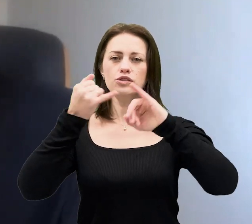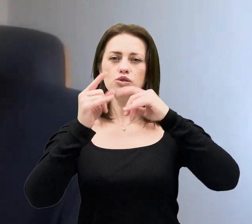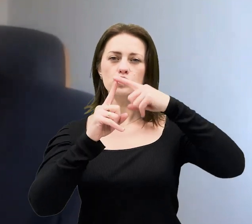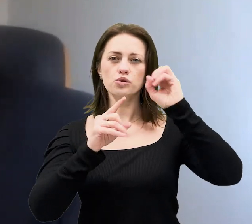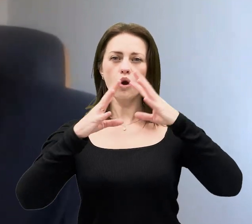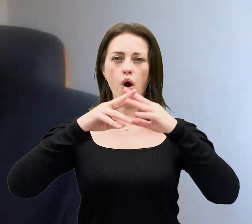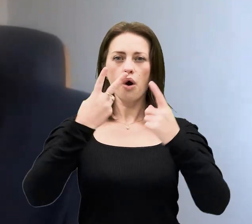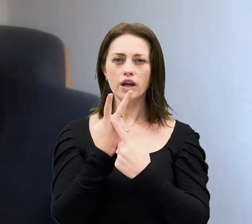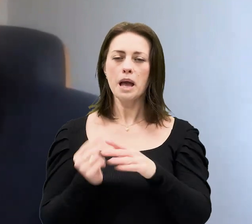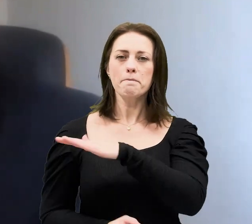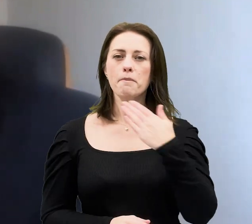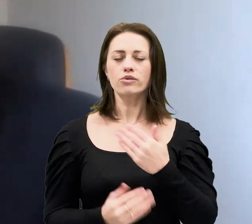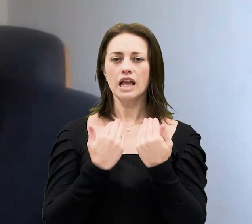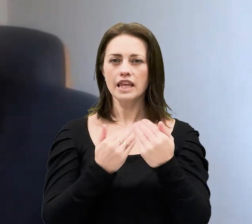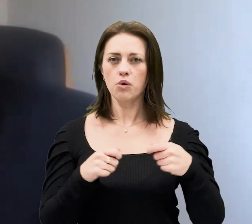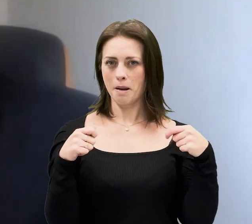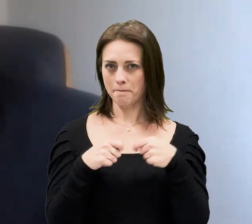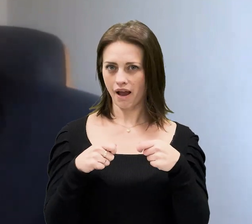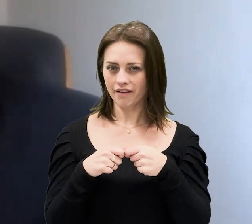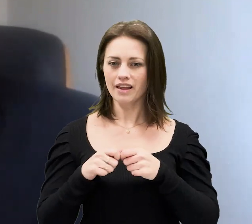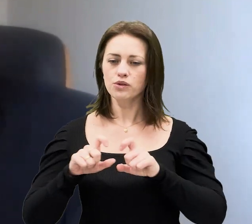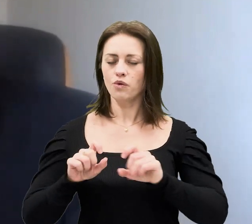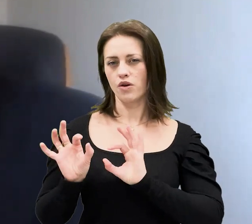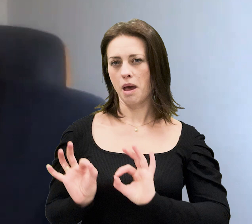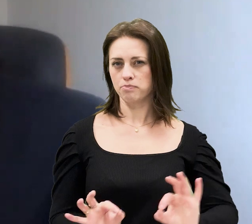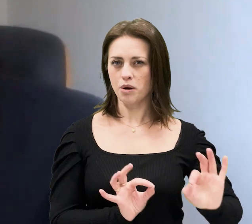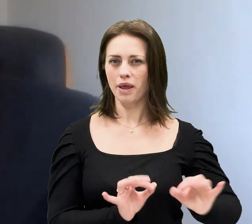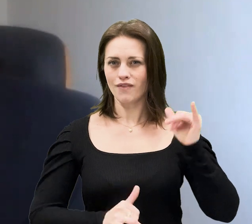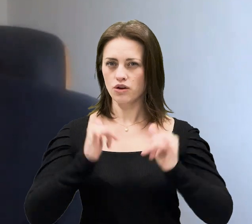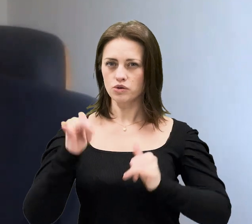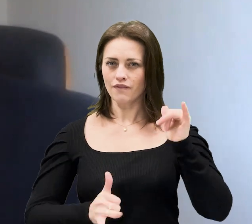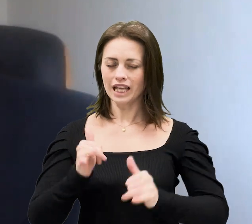And a thank you to my partners for organizing this.